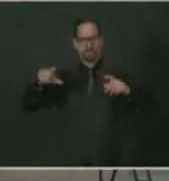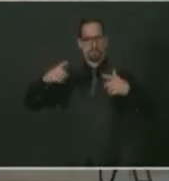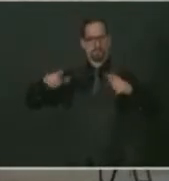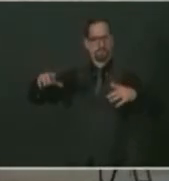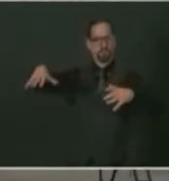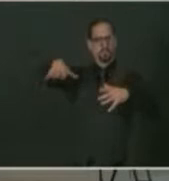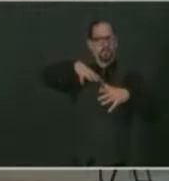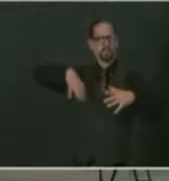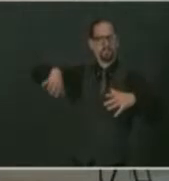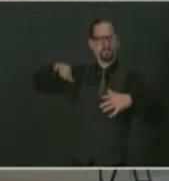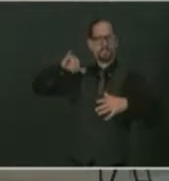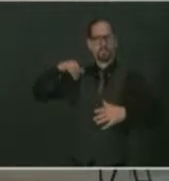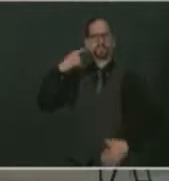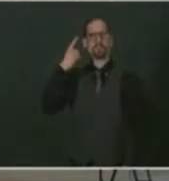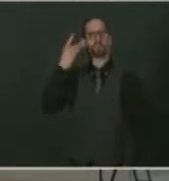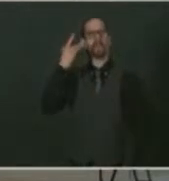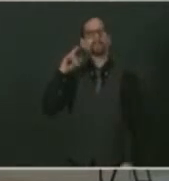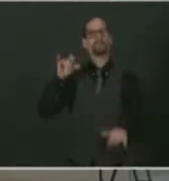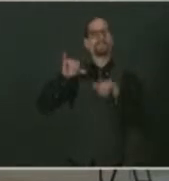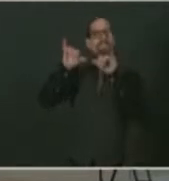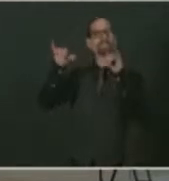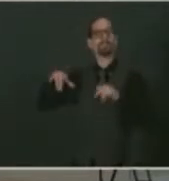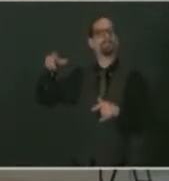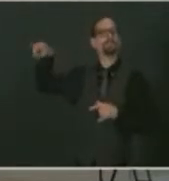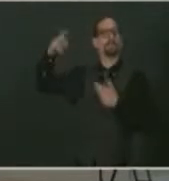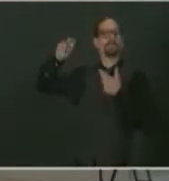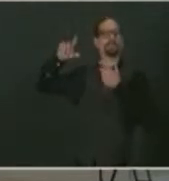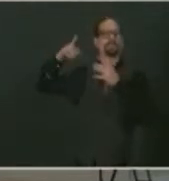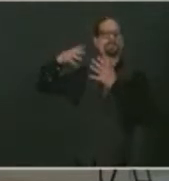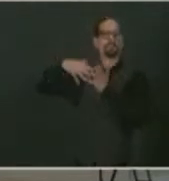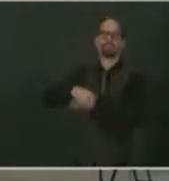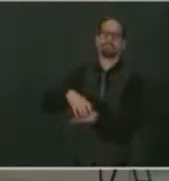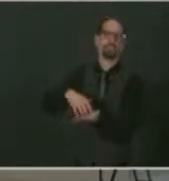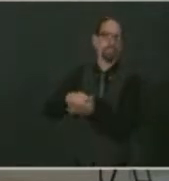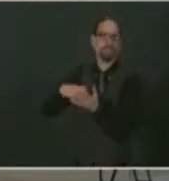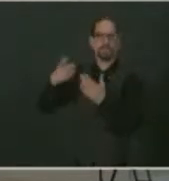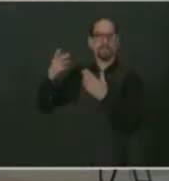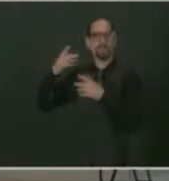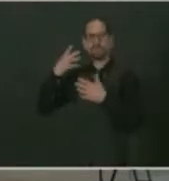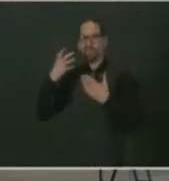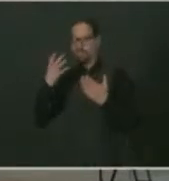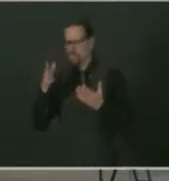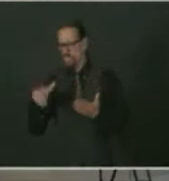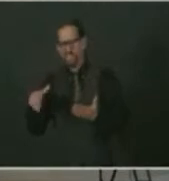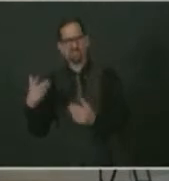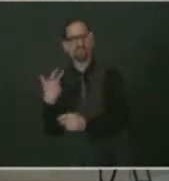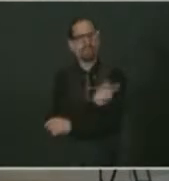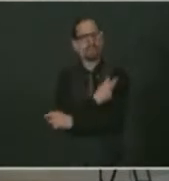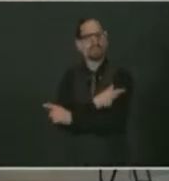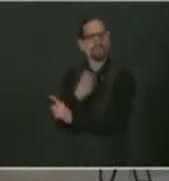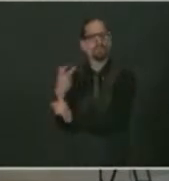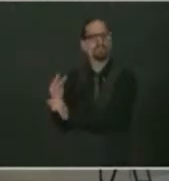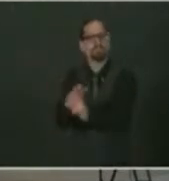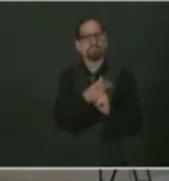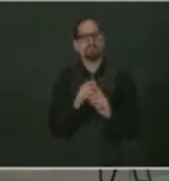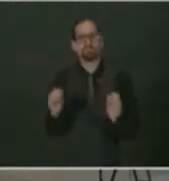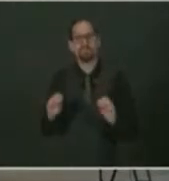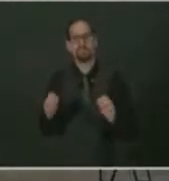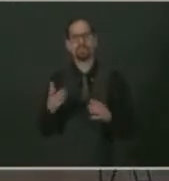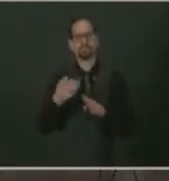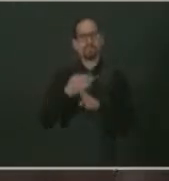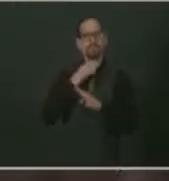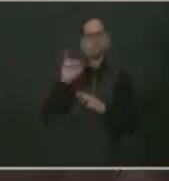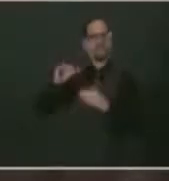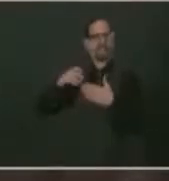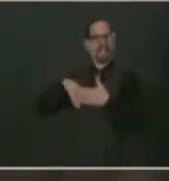got bogged down. How far along is that, and how confident are you that you're going to be far enough along when you open up that next eligibility group in a week and